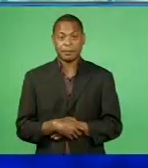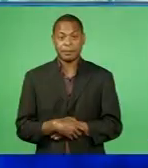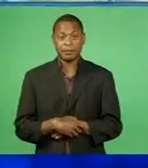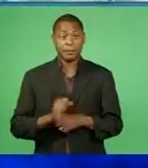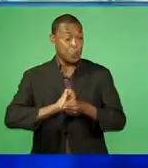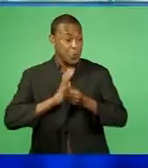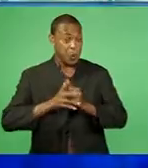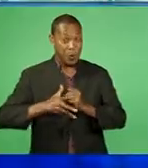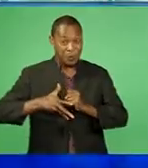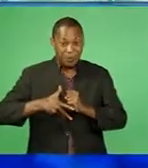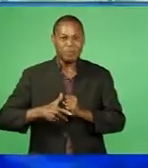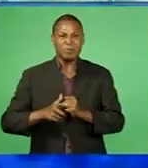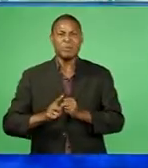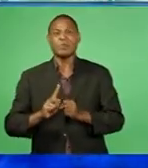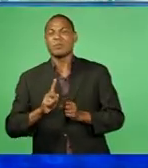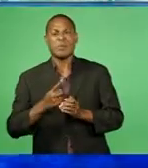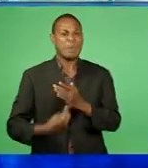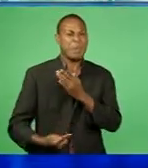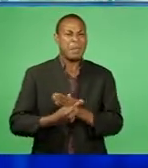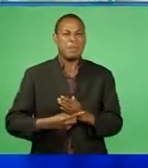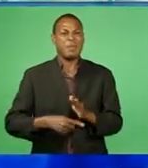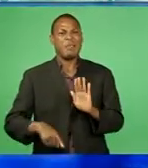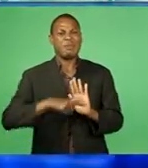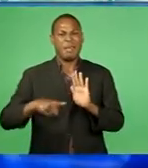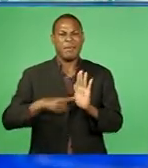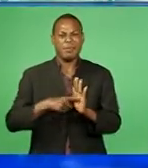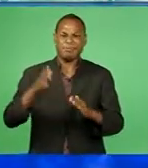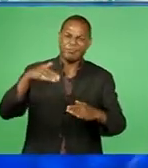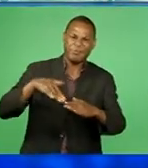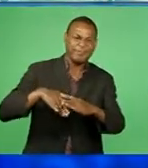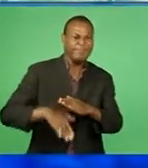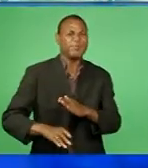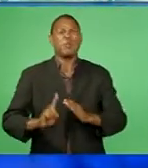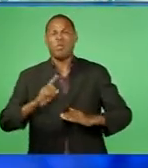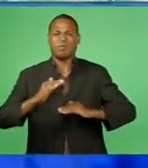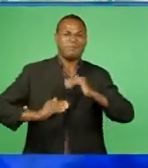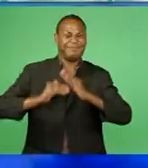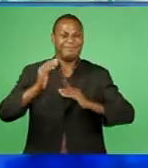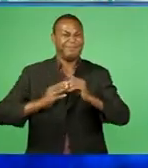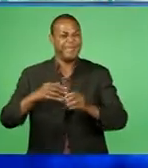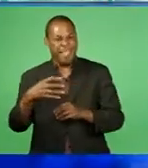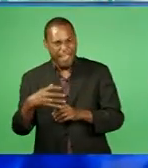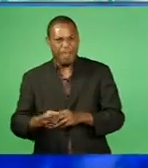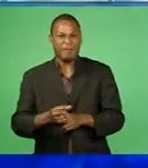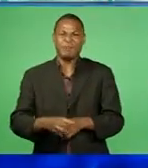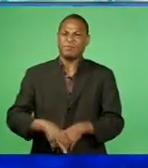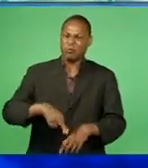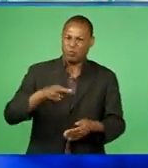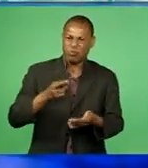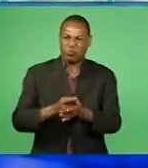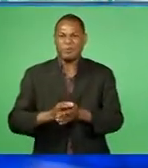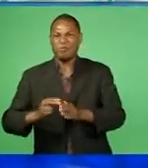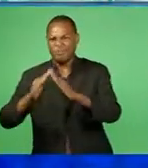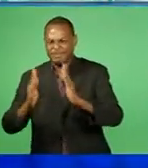The COVID-19 pandemic has negatively impacted financial and insurance activities in the construction, manufacturing and real estate